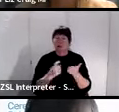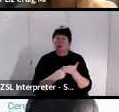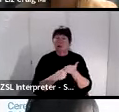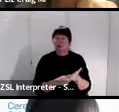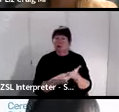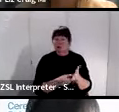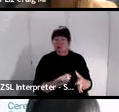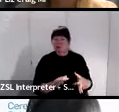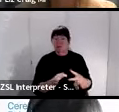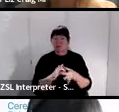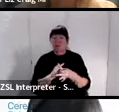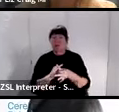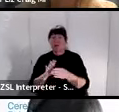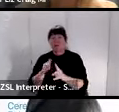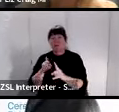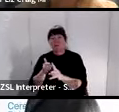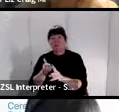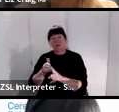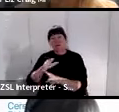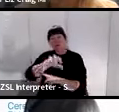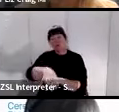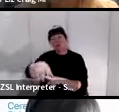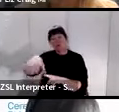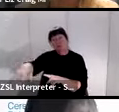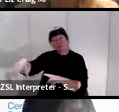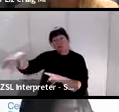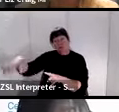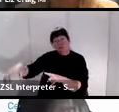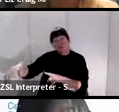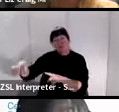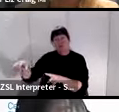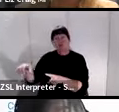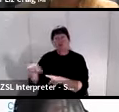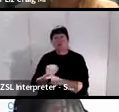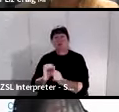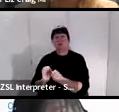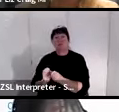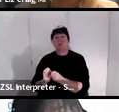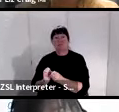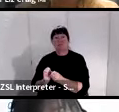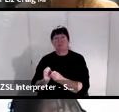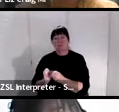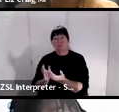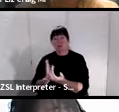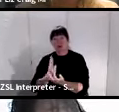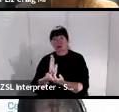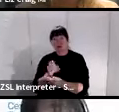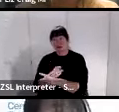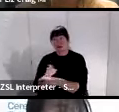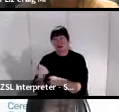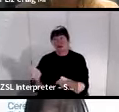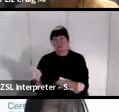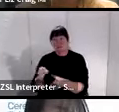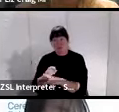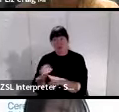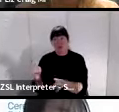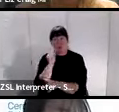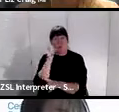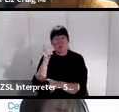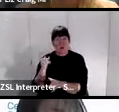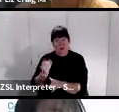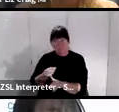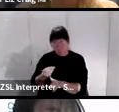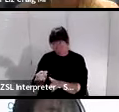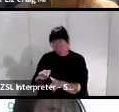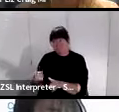which relate to specified entities, we say should be provided directly to those entities so they can be aware of them and